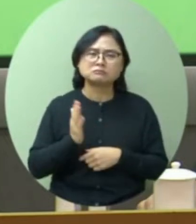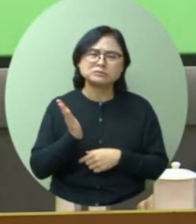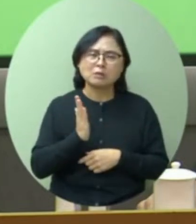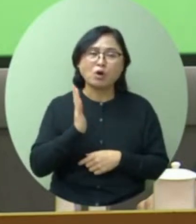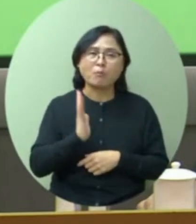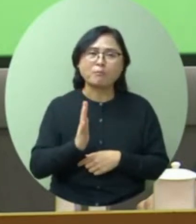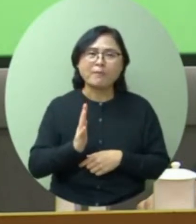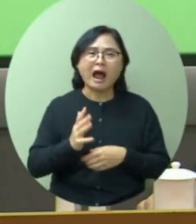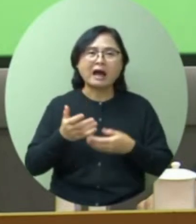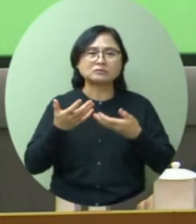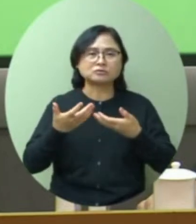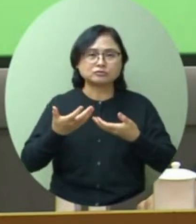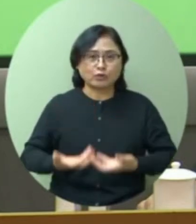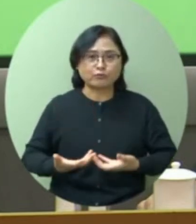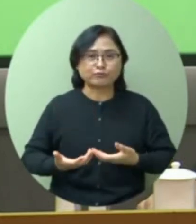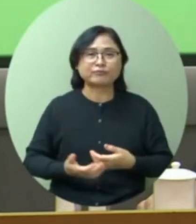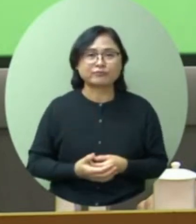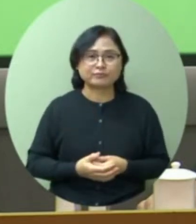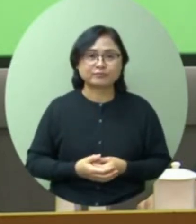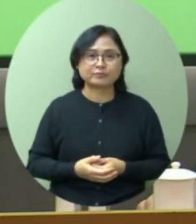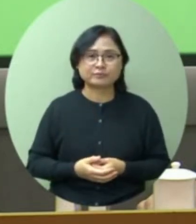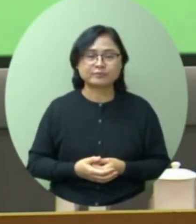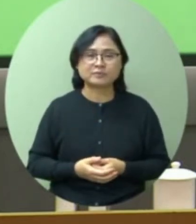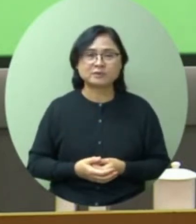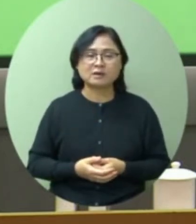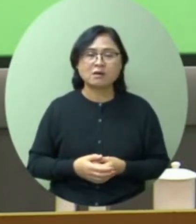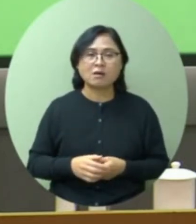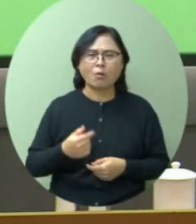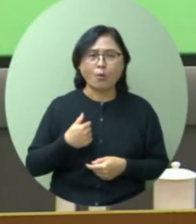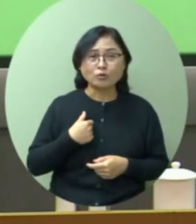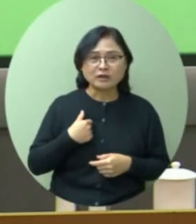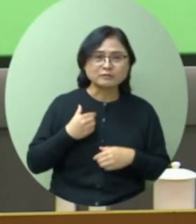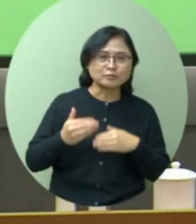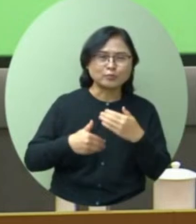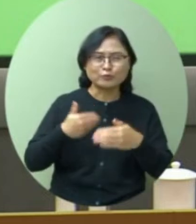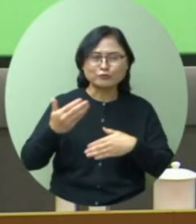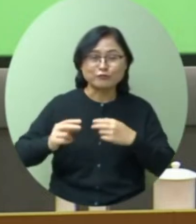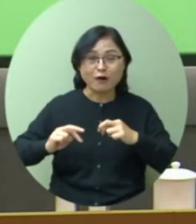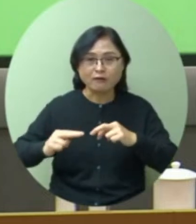tons. So we have a long way to go.